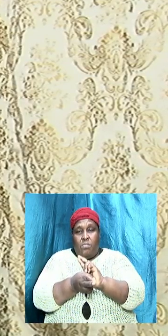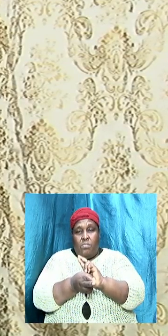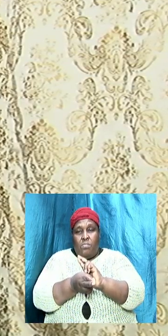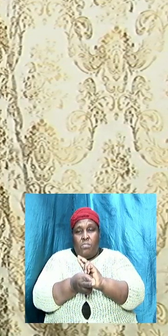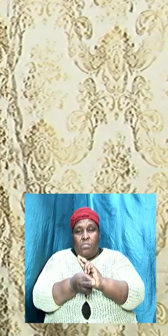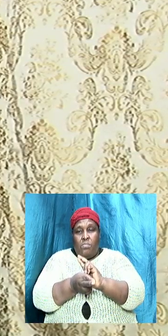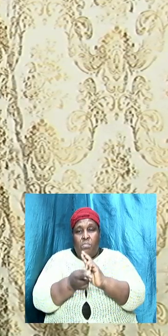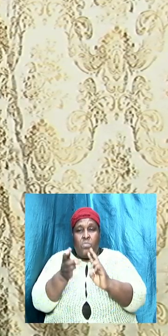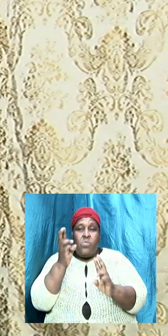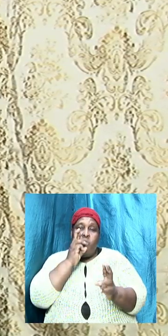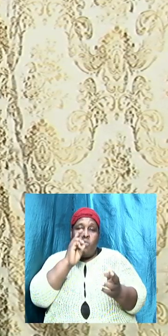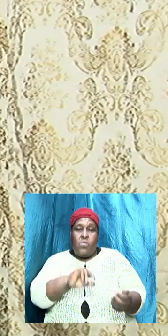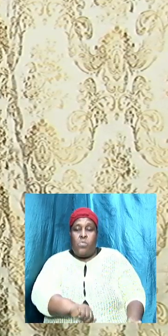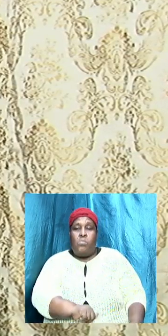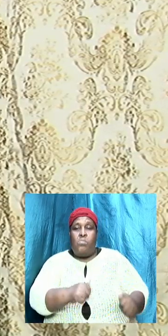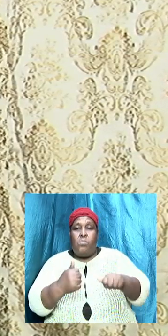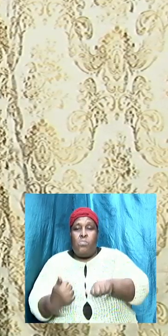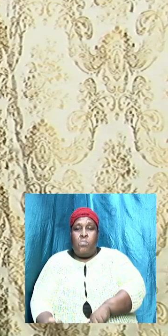water baptism